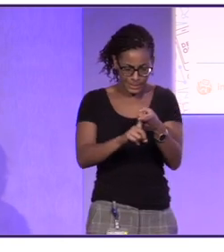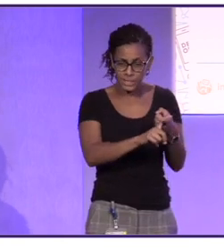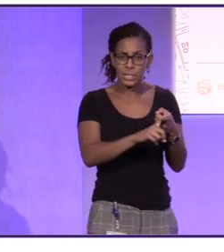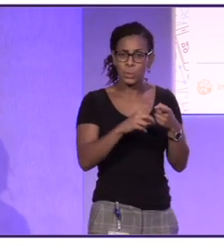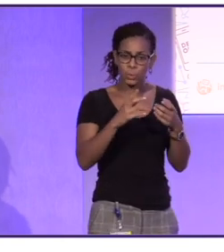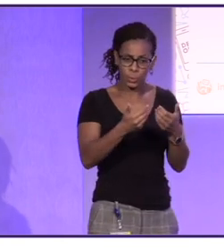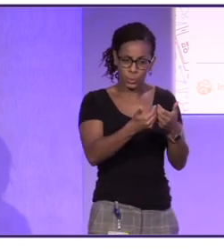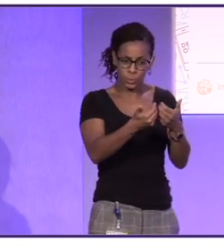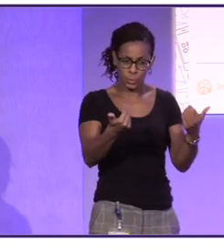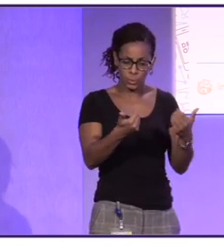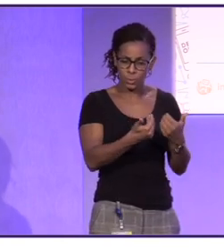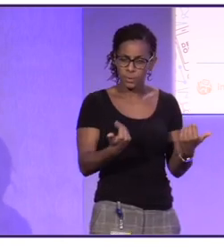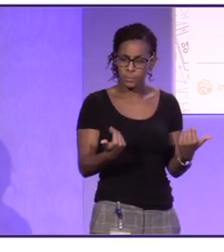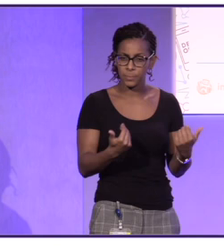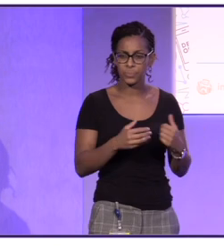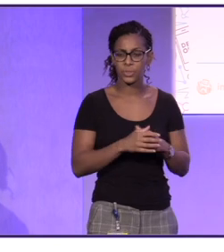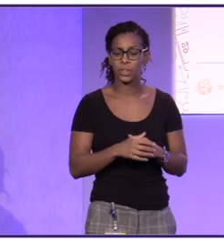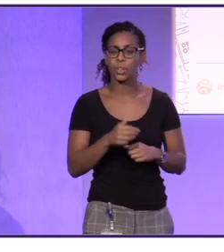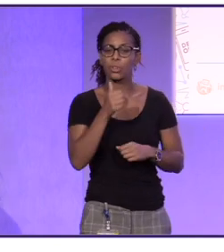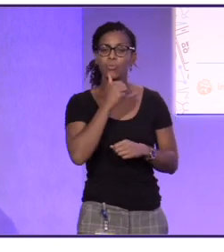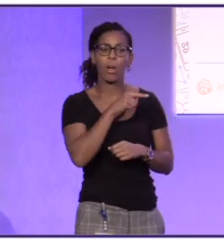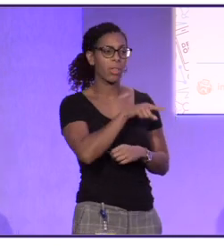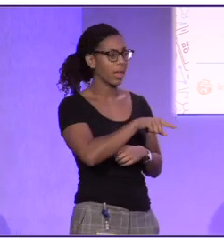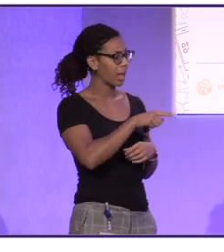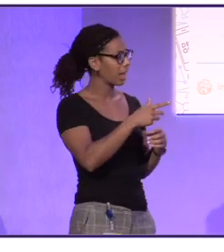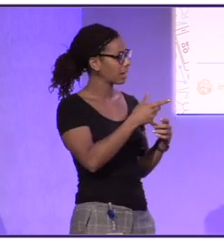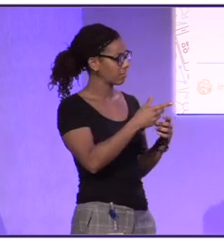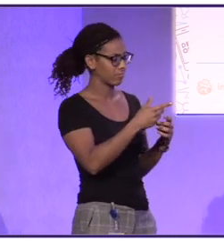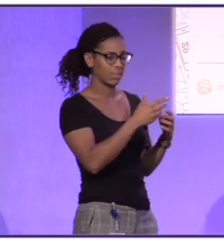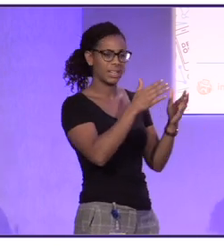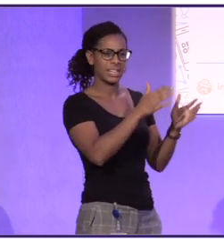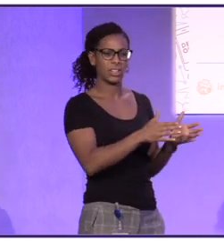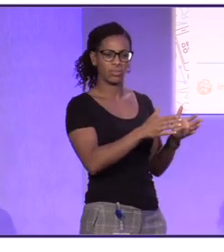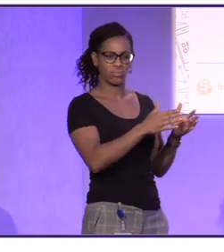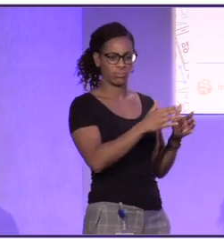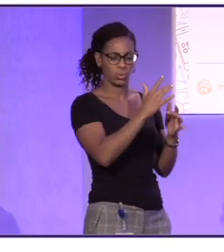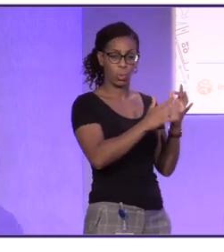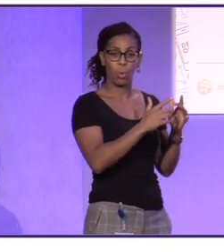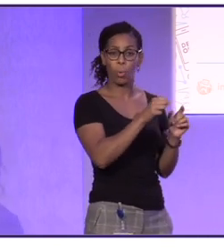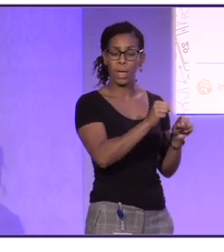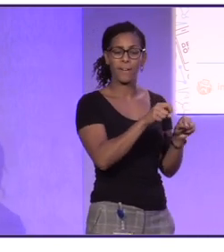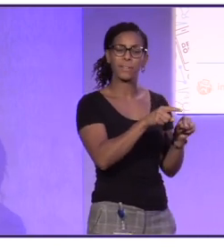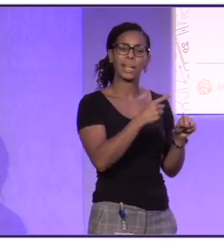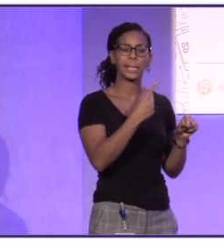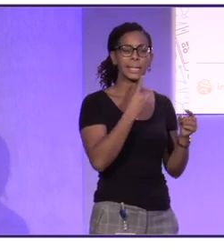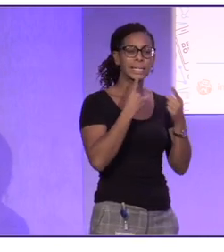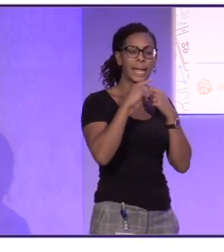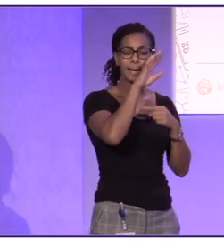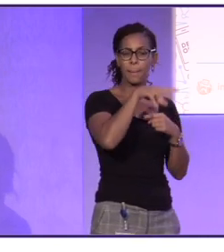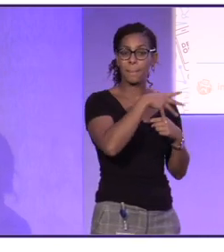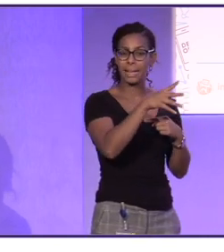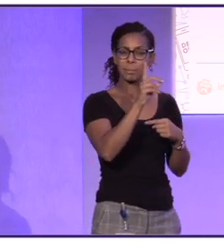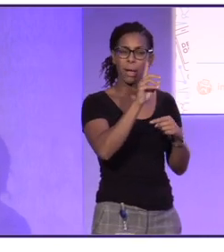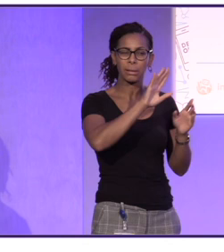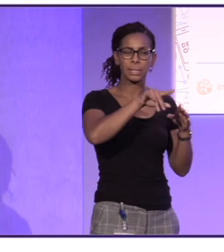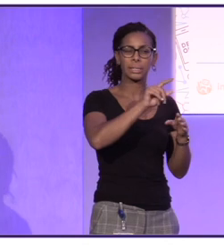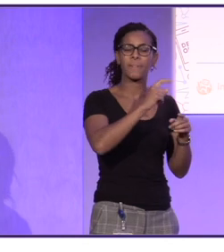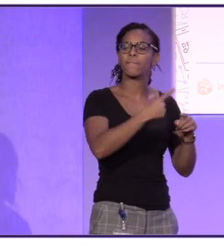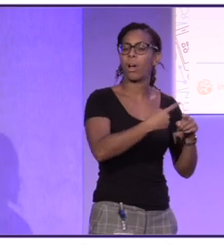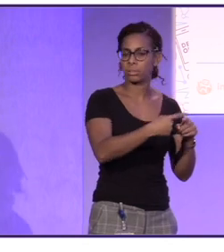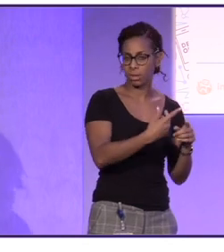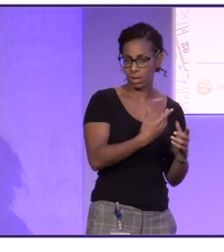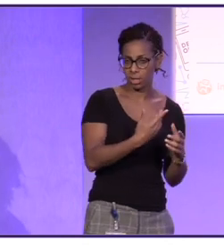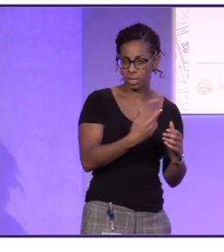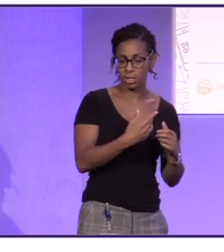a central session store. This is kind of a database, but faster because it's happening in memory, and I don't really care